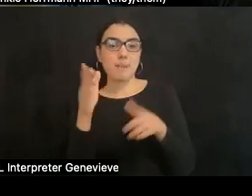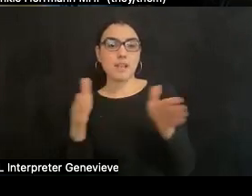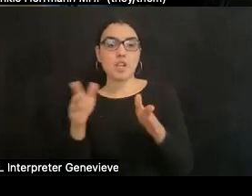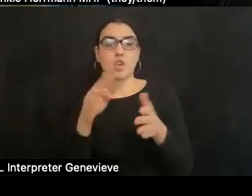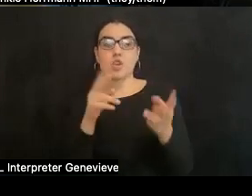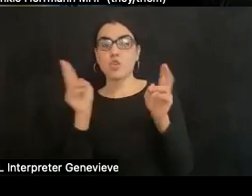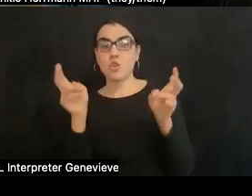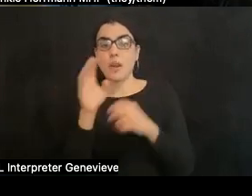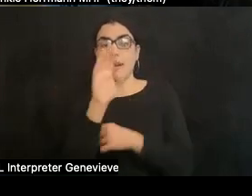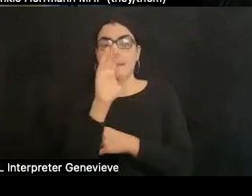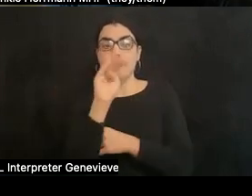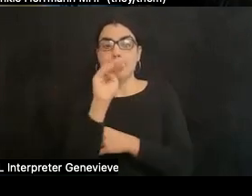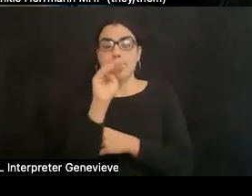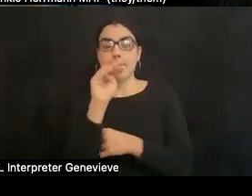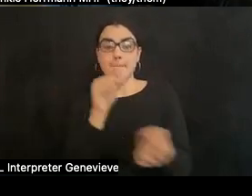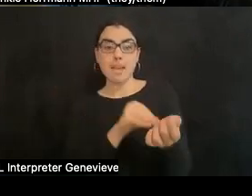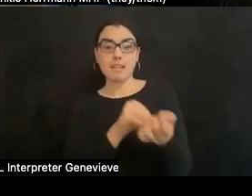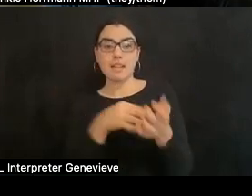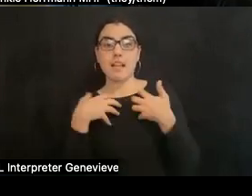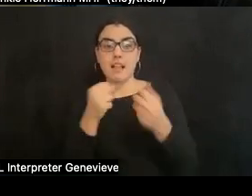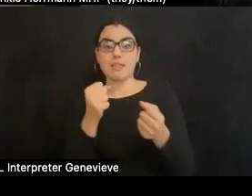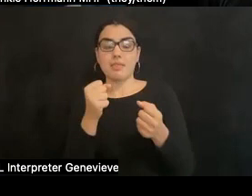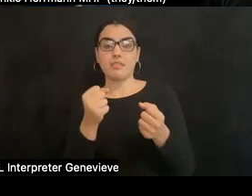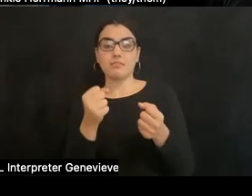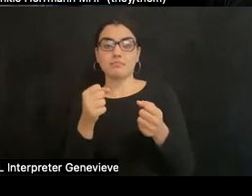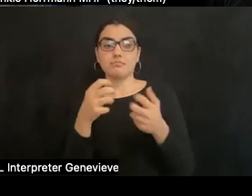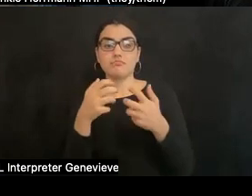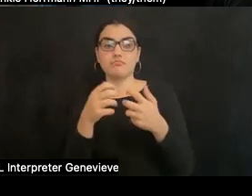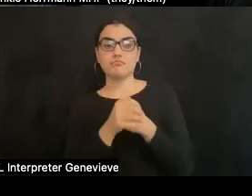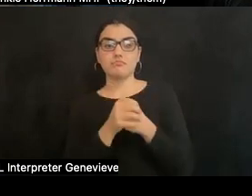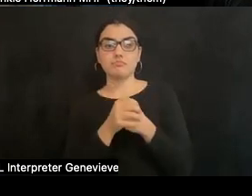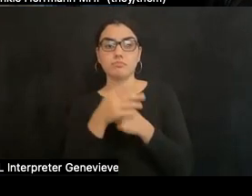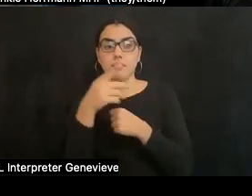Plan, also known as a HARP, H-A-R-P.